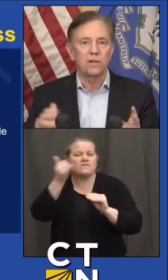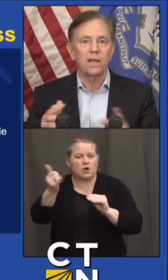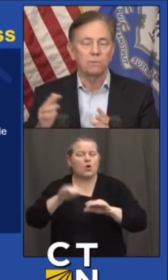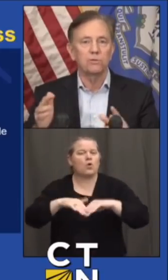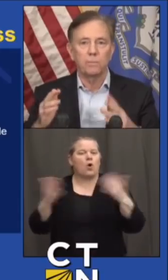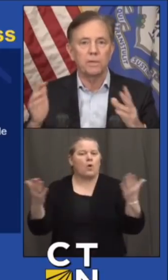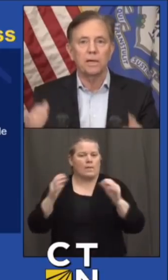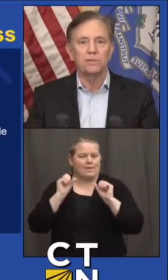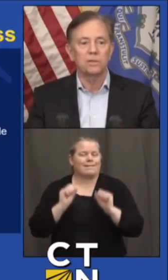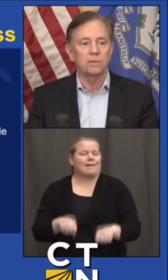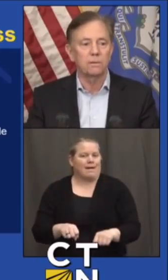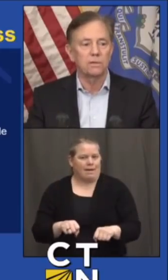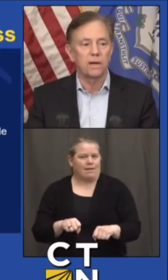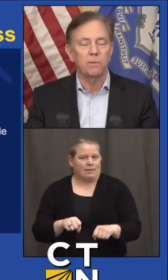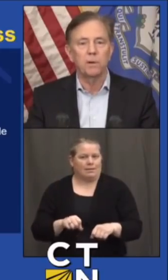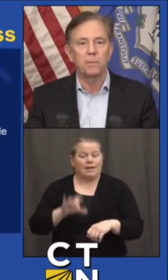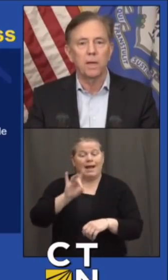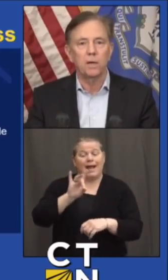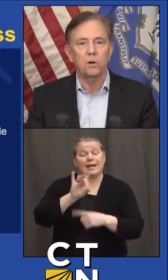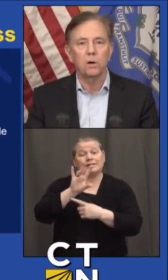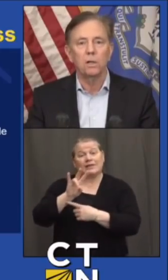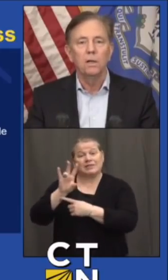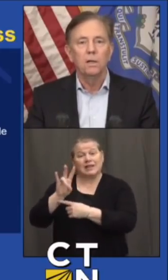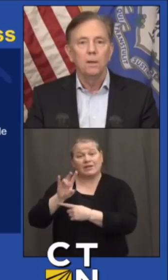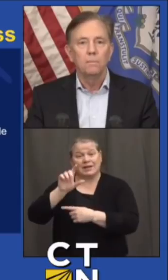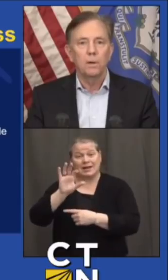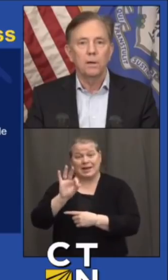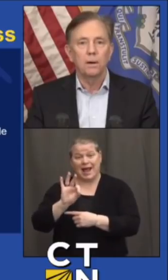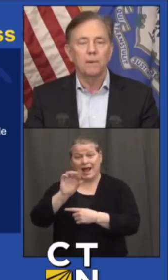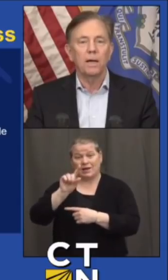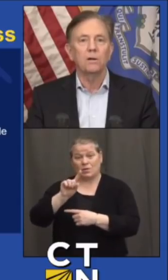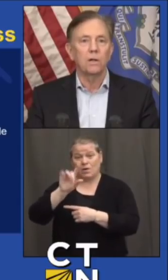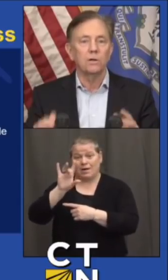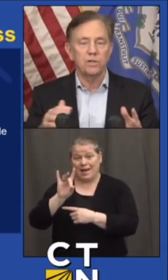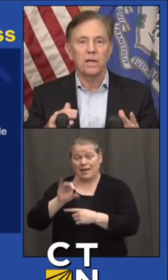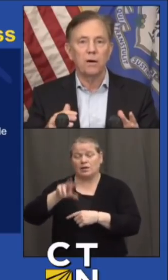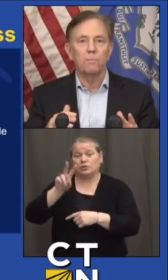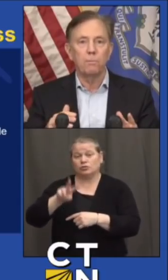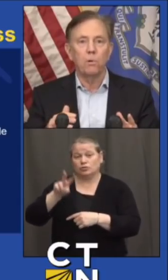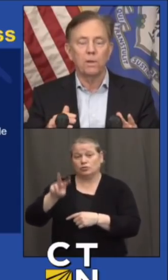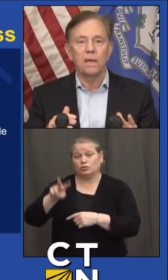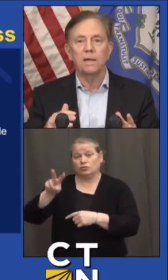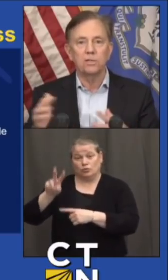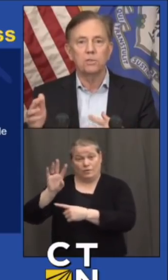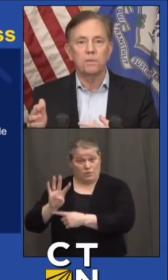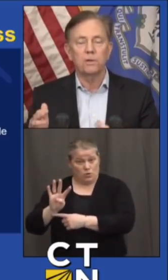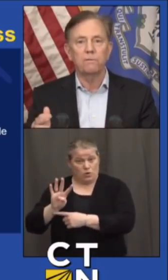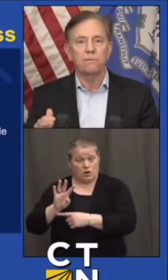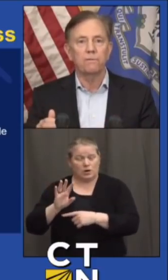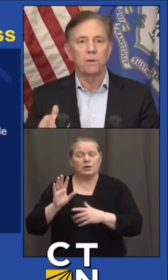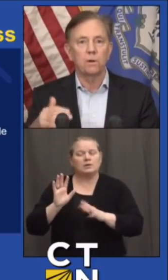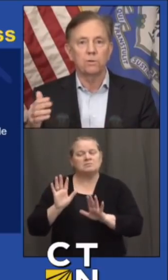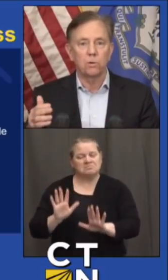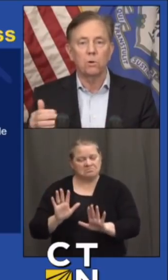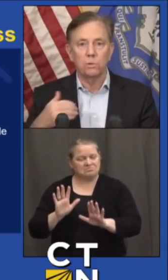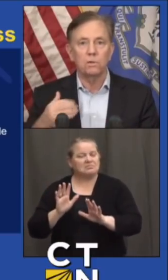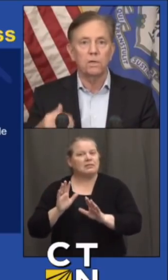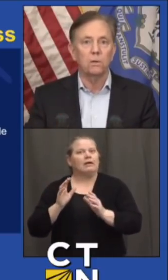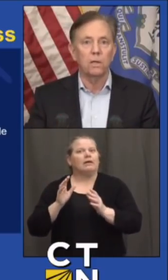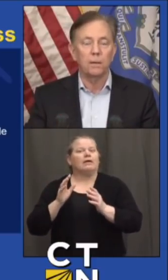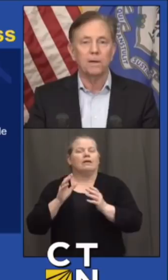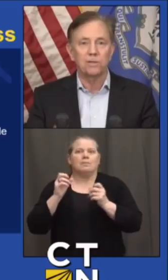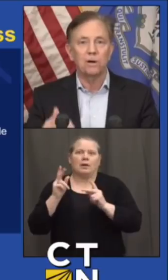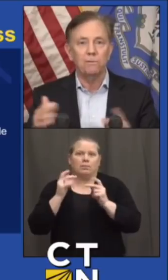877-918-2224. I say that with trepidation because everybody may call. But I understand how important that is, especially for those who are